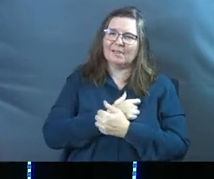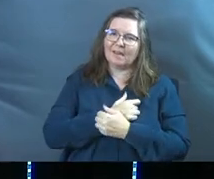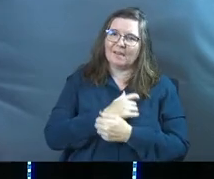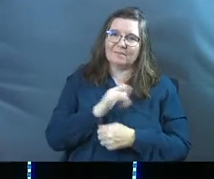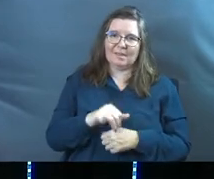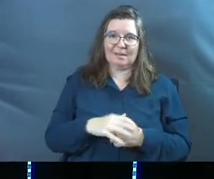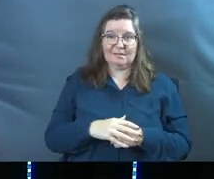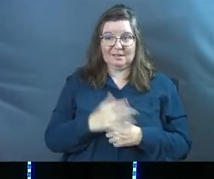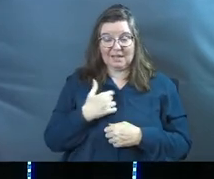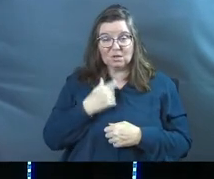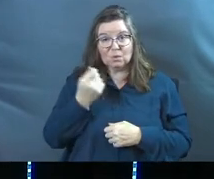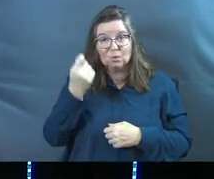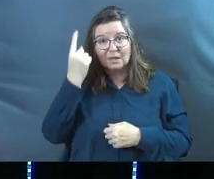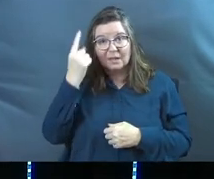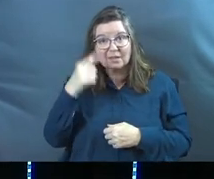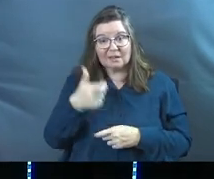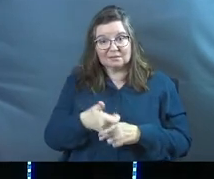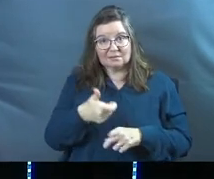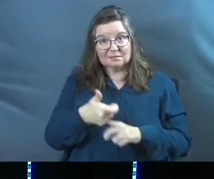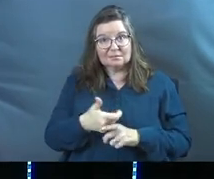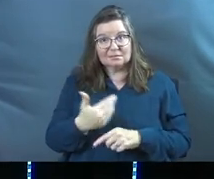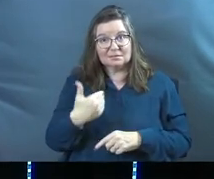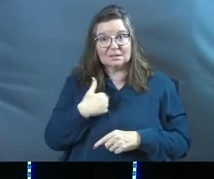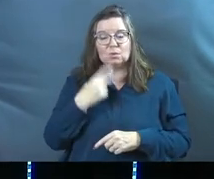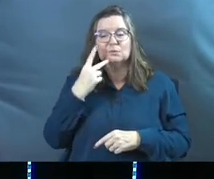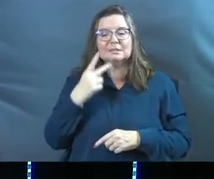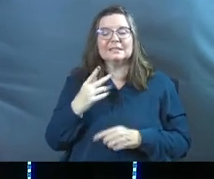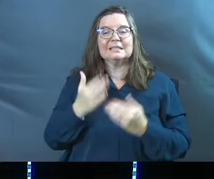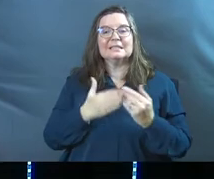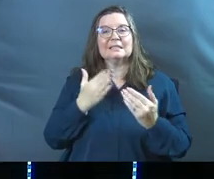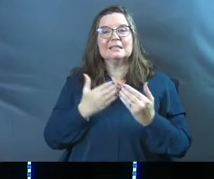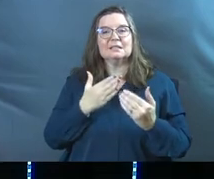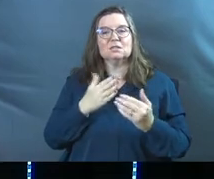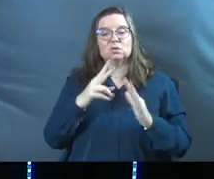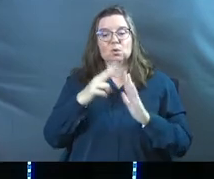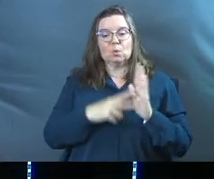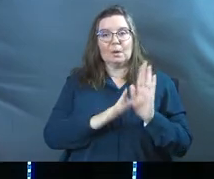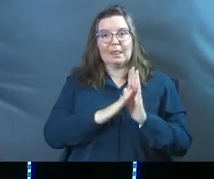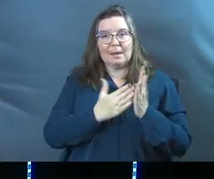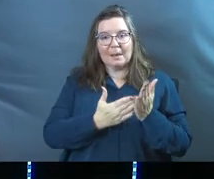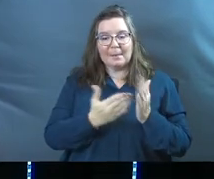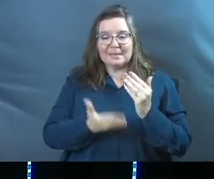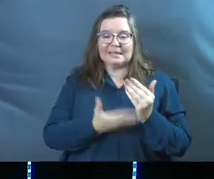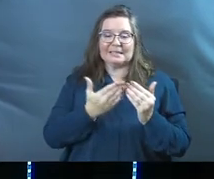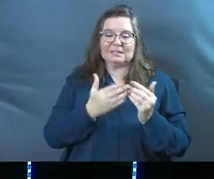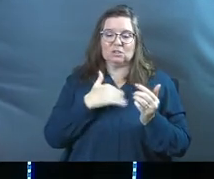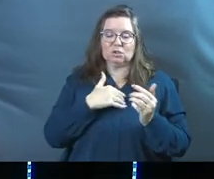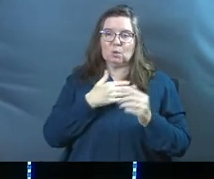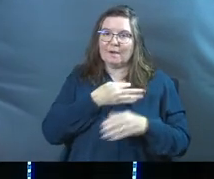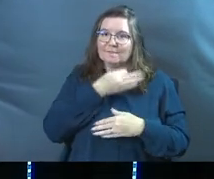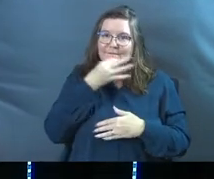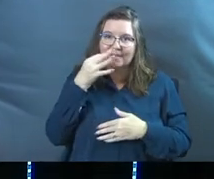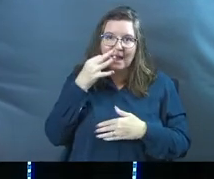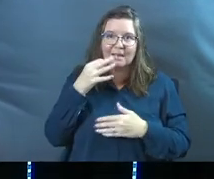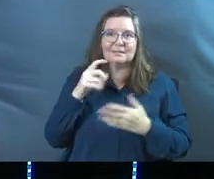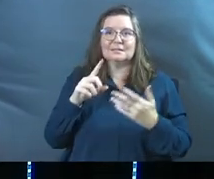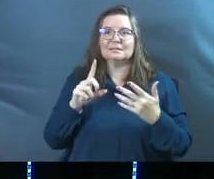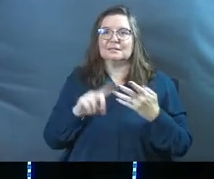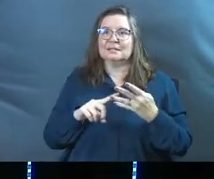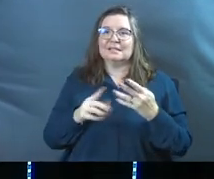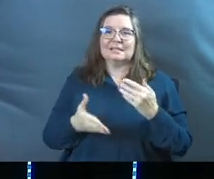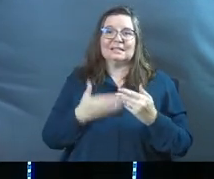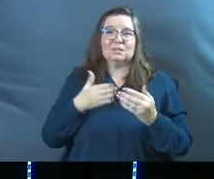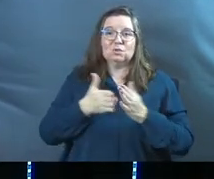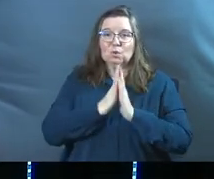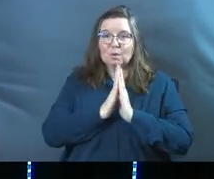that. Can you get that into your soul? See, it's easy to read the Bible. It's easy to fast. It's easy to